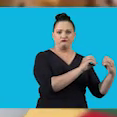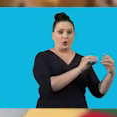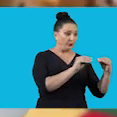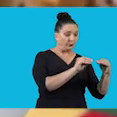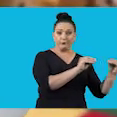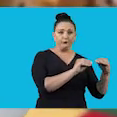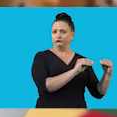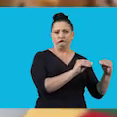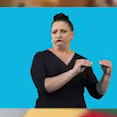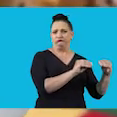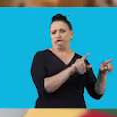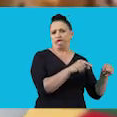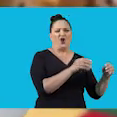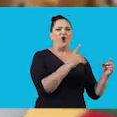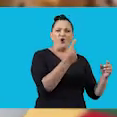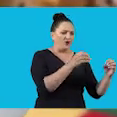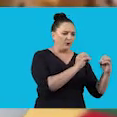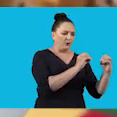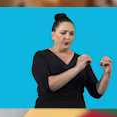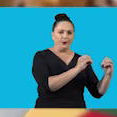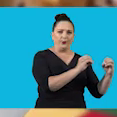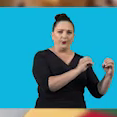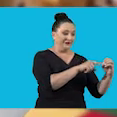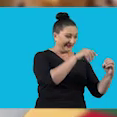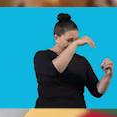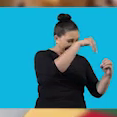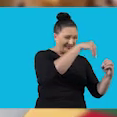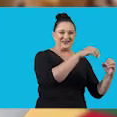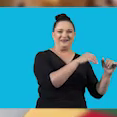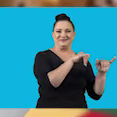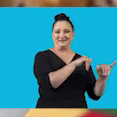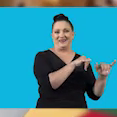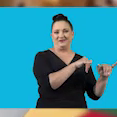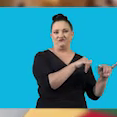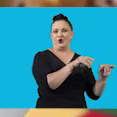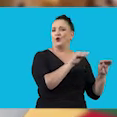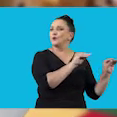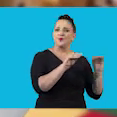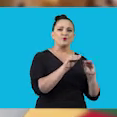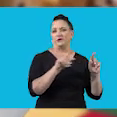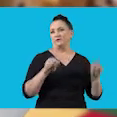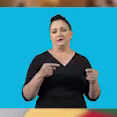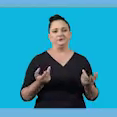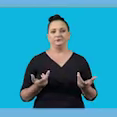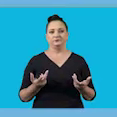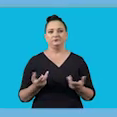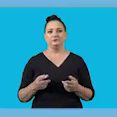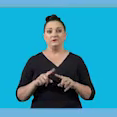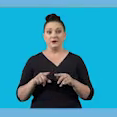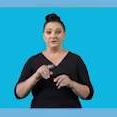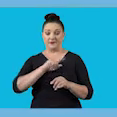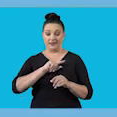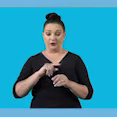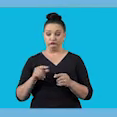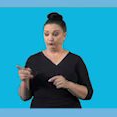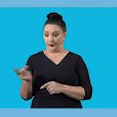are unable to move, they are just vibrating within a fixed position. And because they cannot move, they can therefore not be able